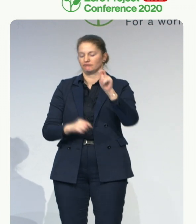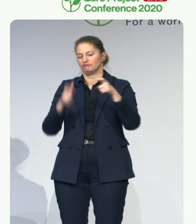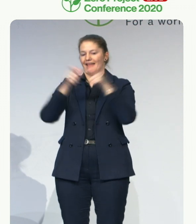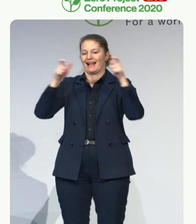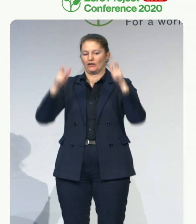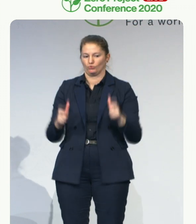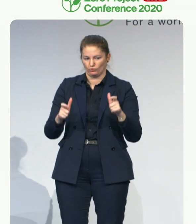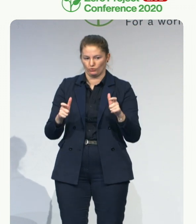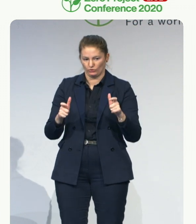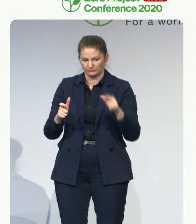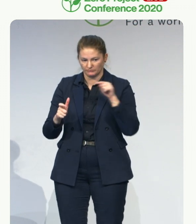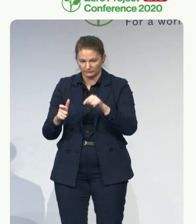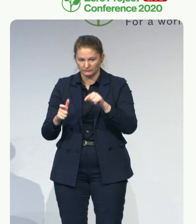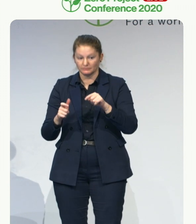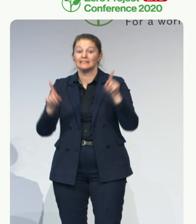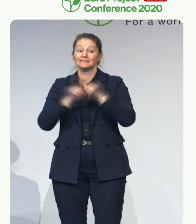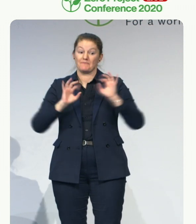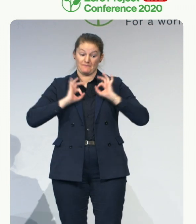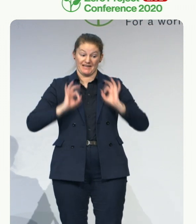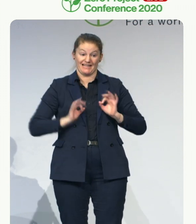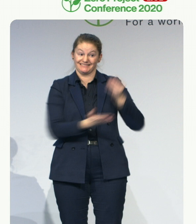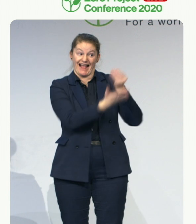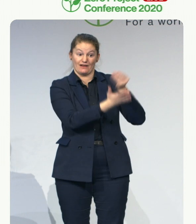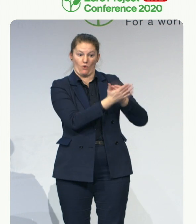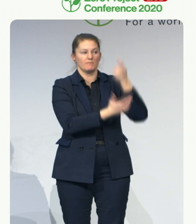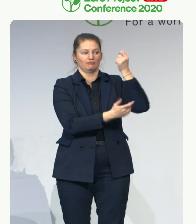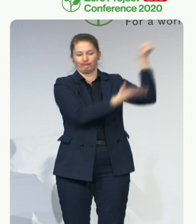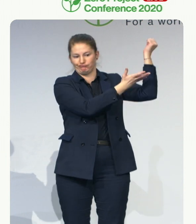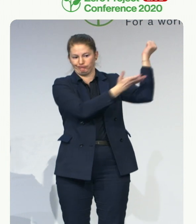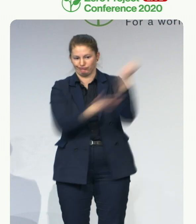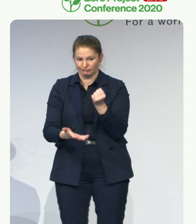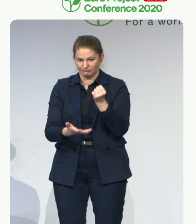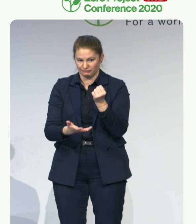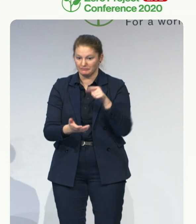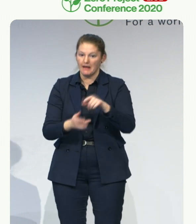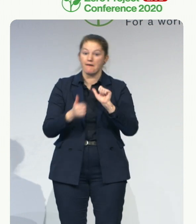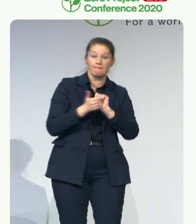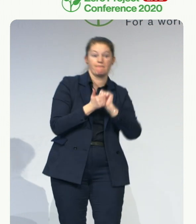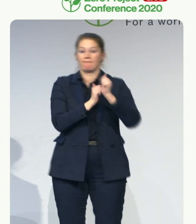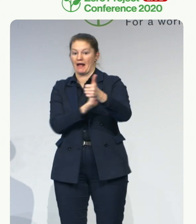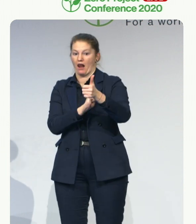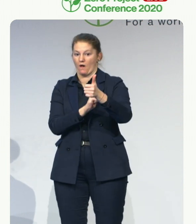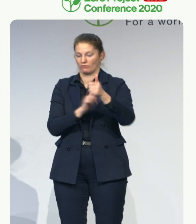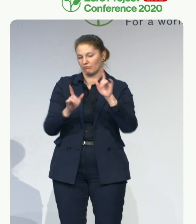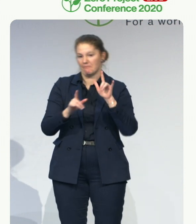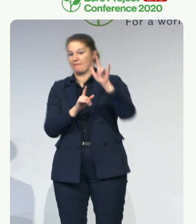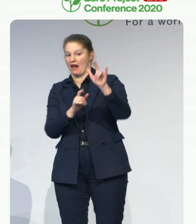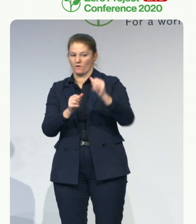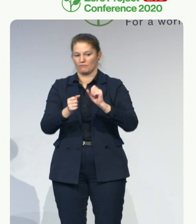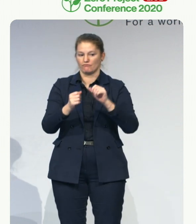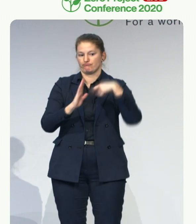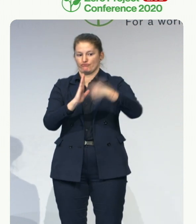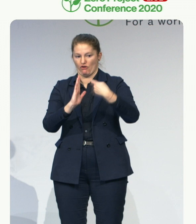13 out of 14 students with 5 different disabilities have